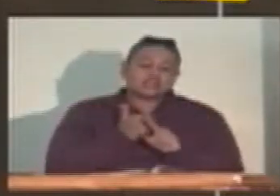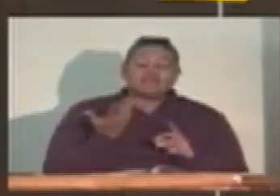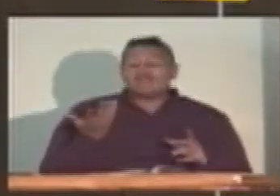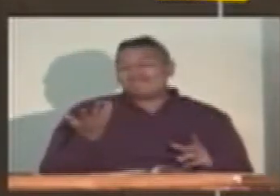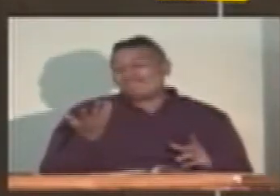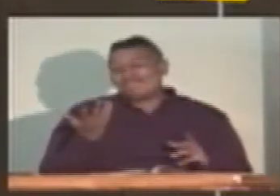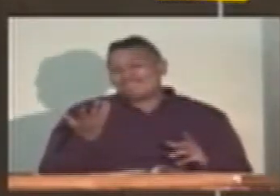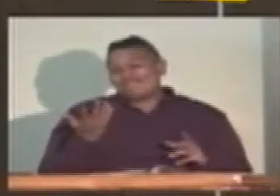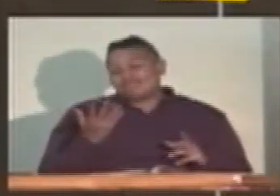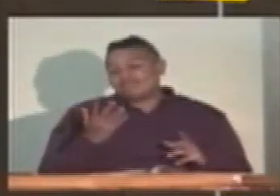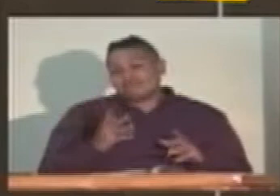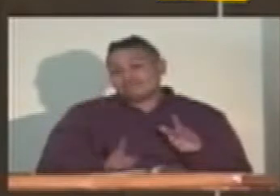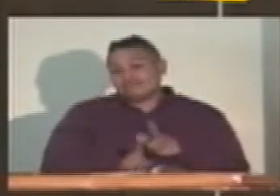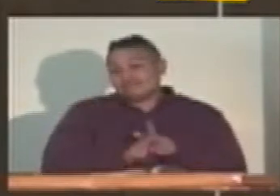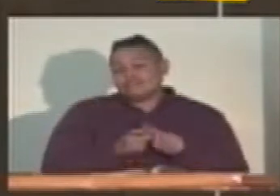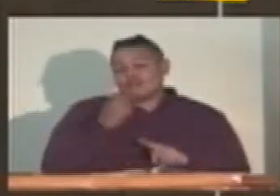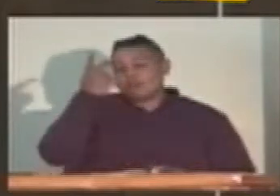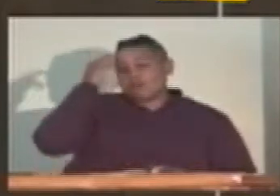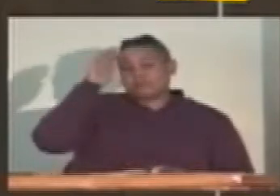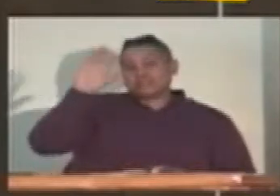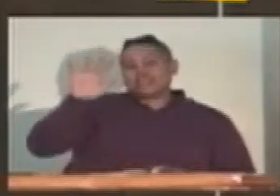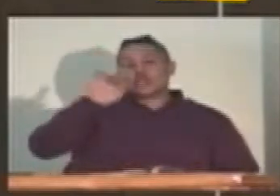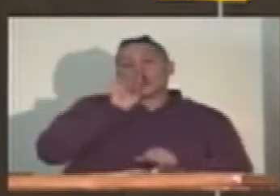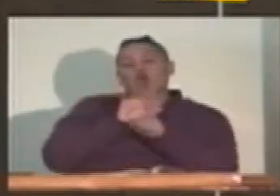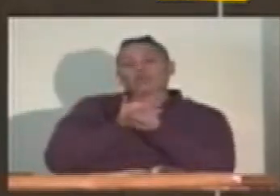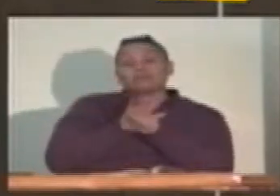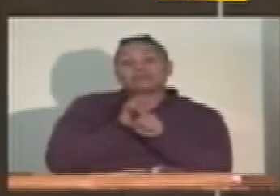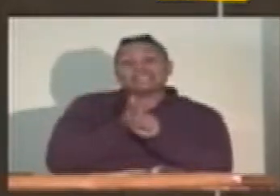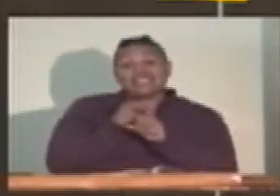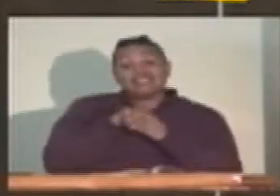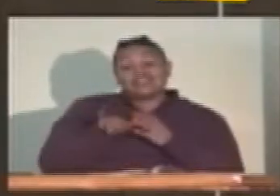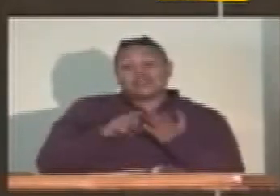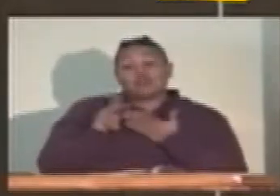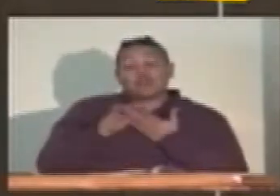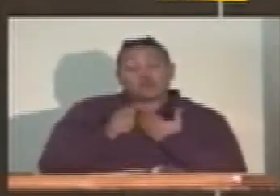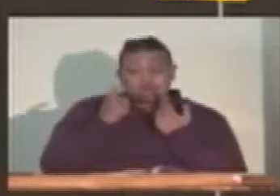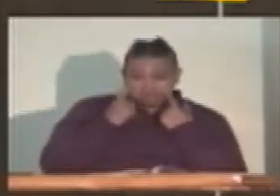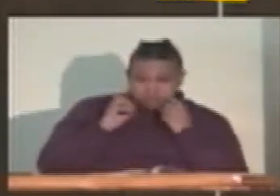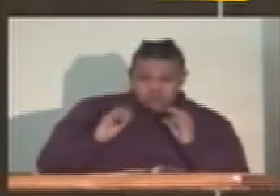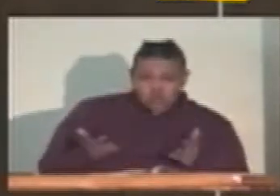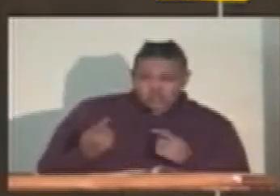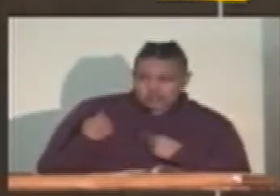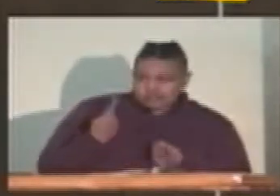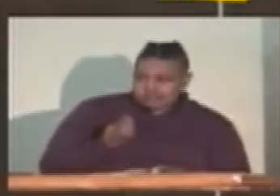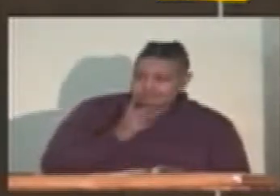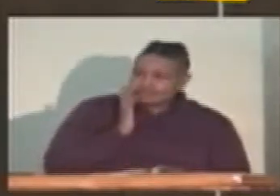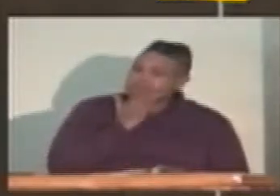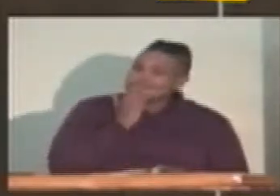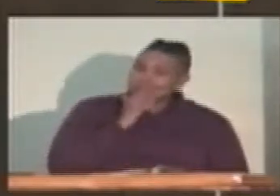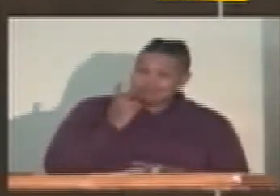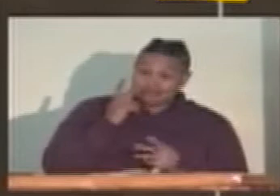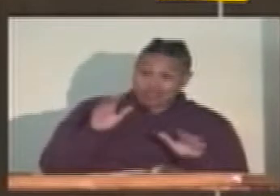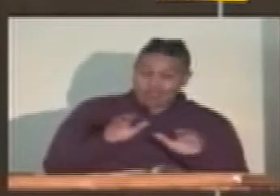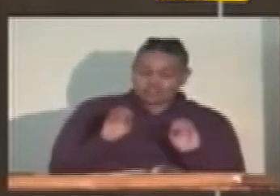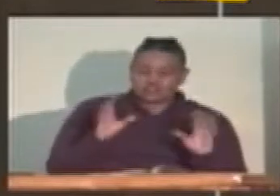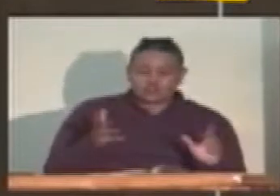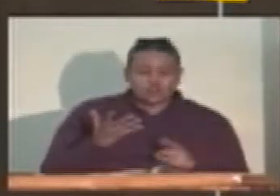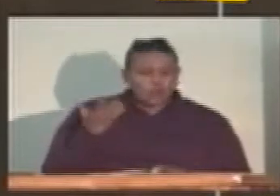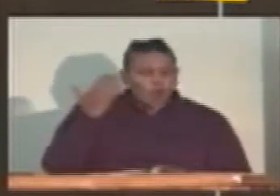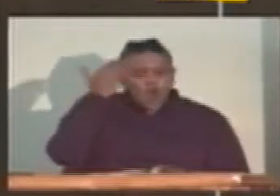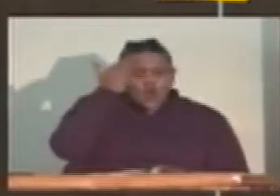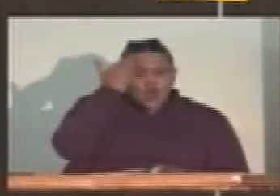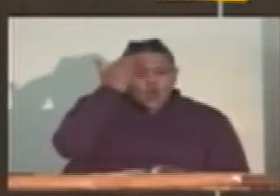Nothing has come of the Prime Minister's commitment in this program. So I would like to